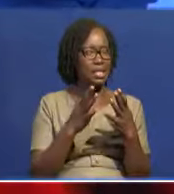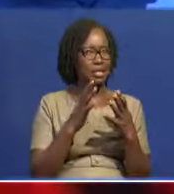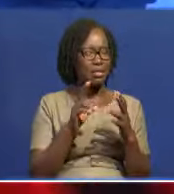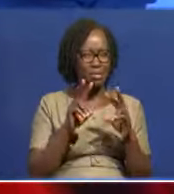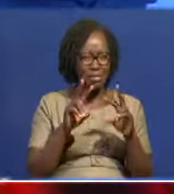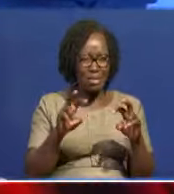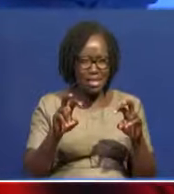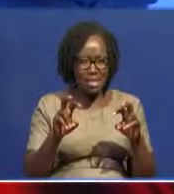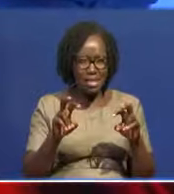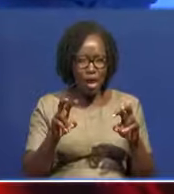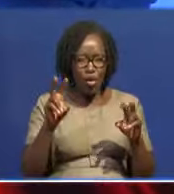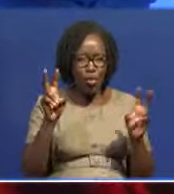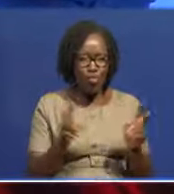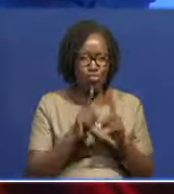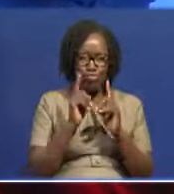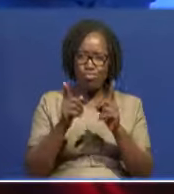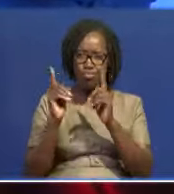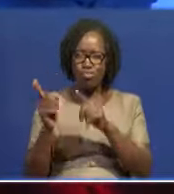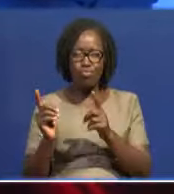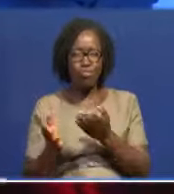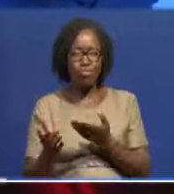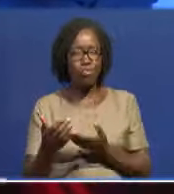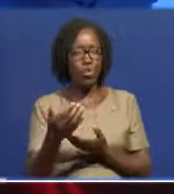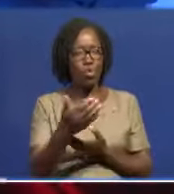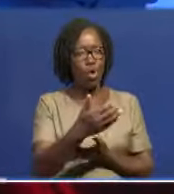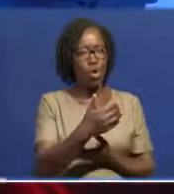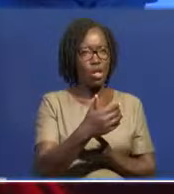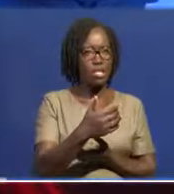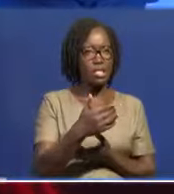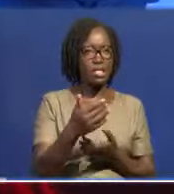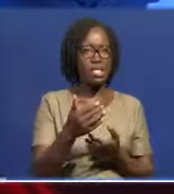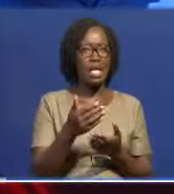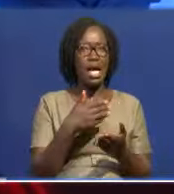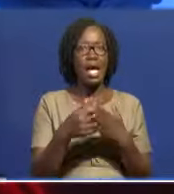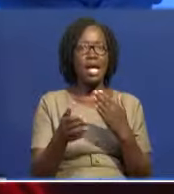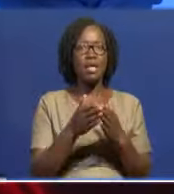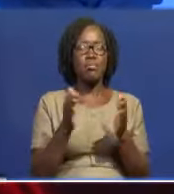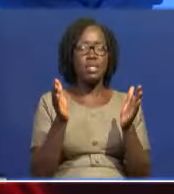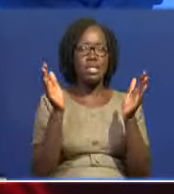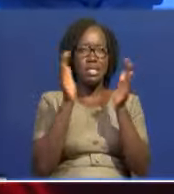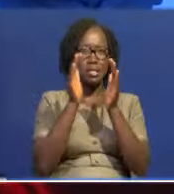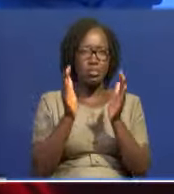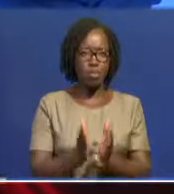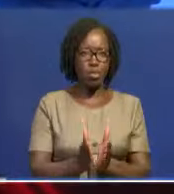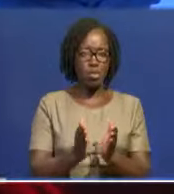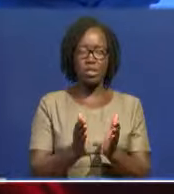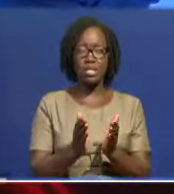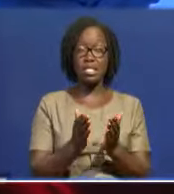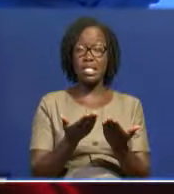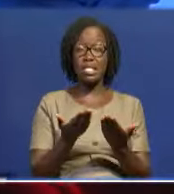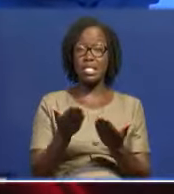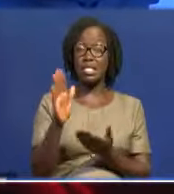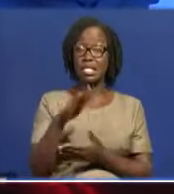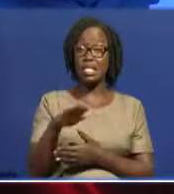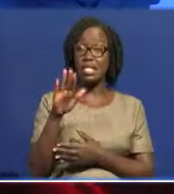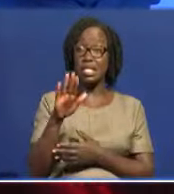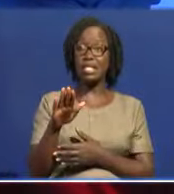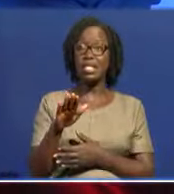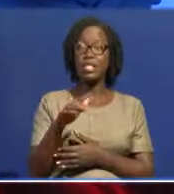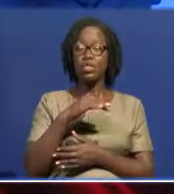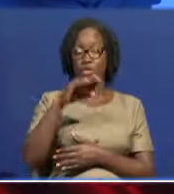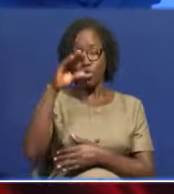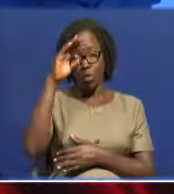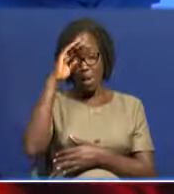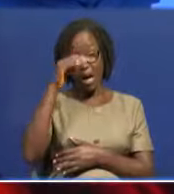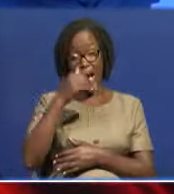Akiokota, akizunguka, akiokota, ama akiassemble chupa empty katika premise yake. So tumesema mtu yote ambaye si bar owner,